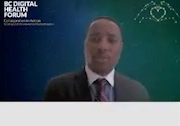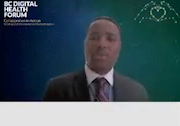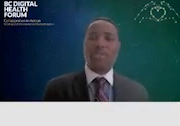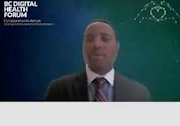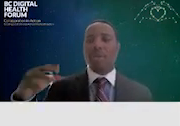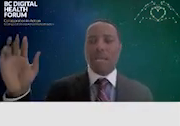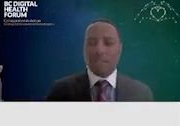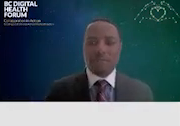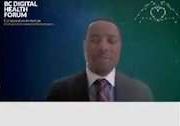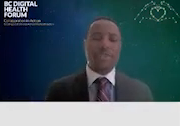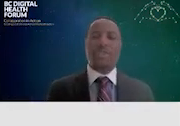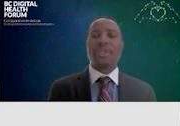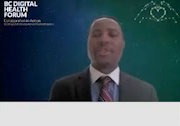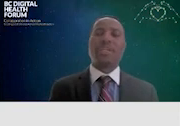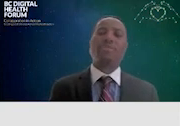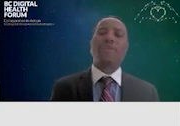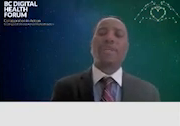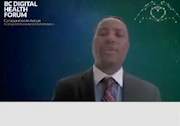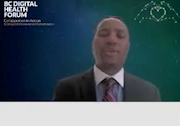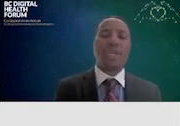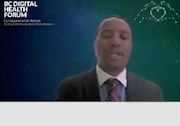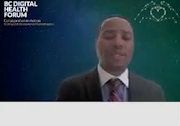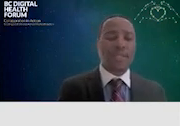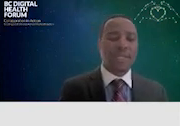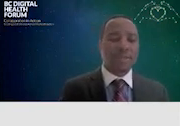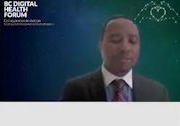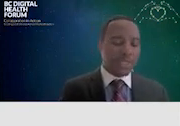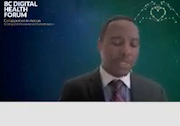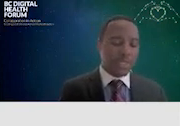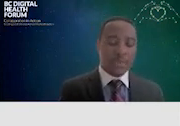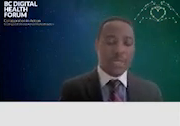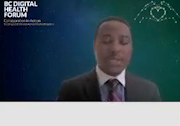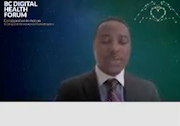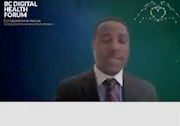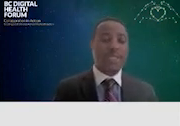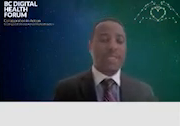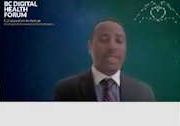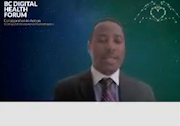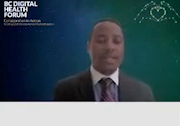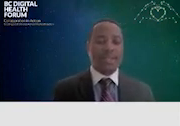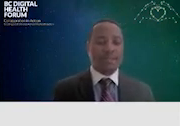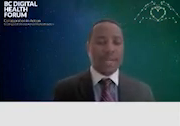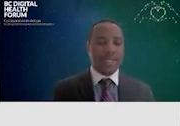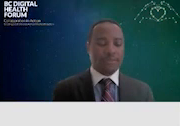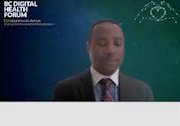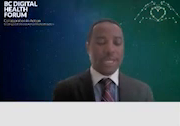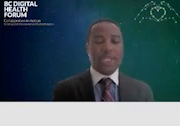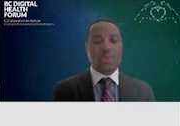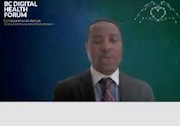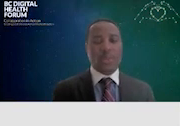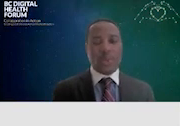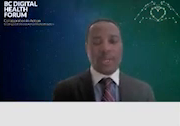that could support them, health information that you could find on HealthLink BC as well as health advice